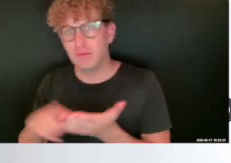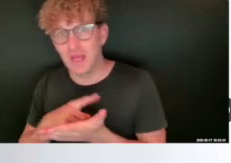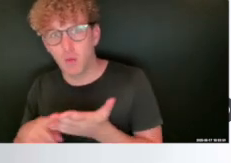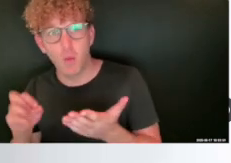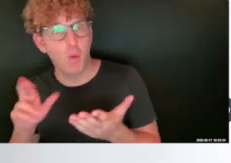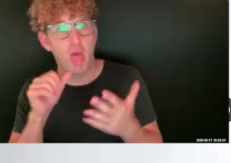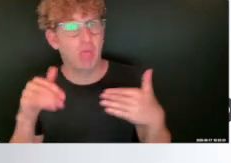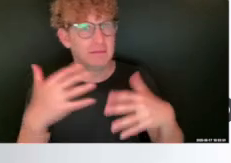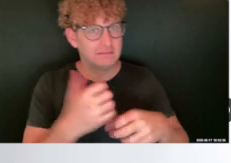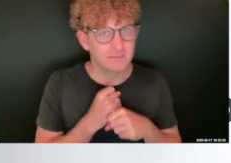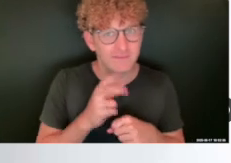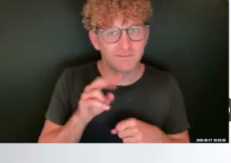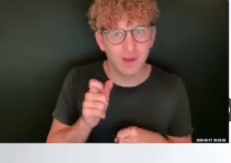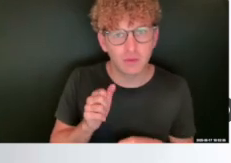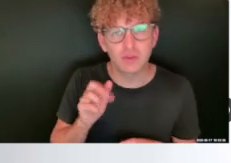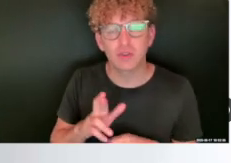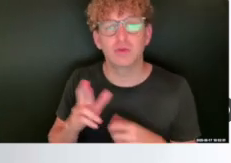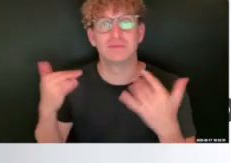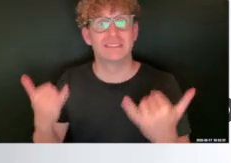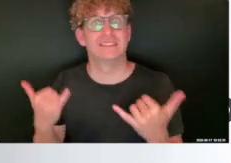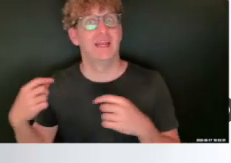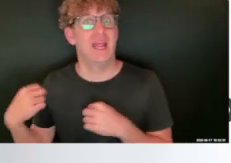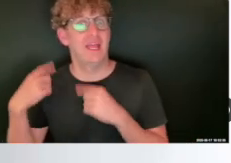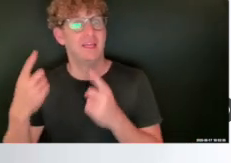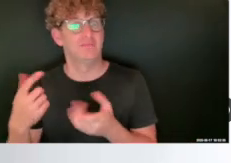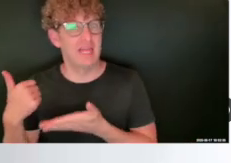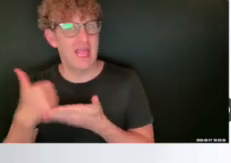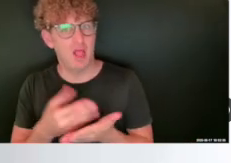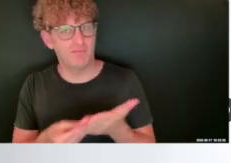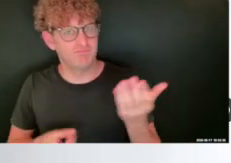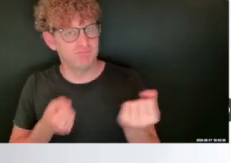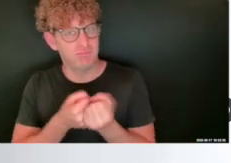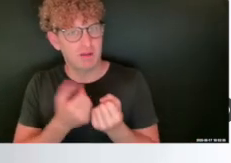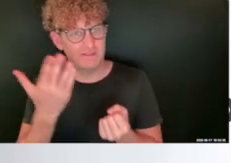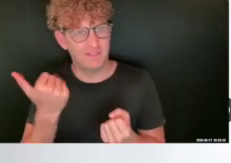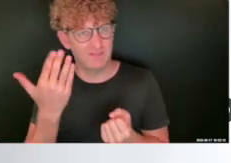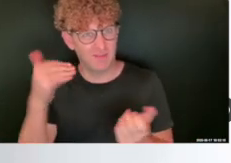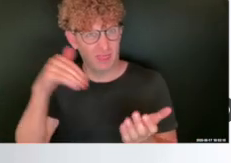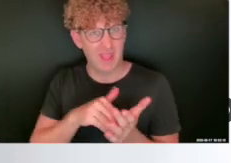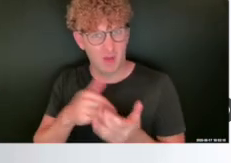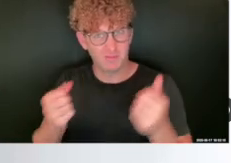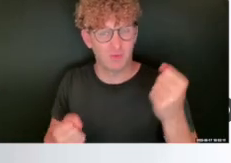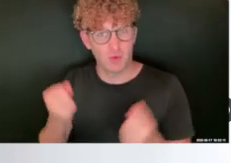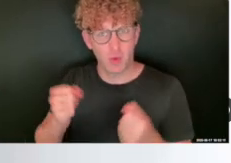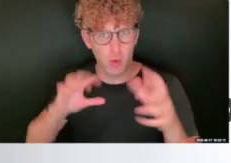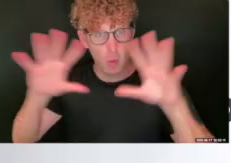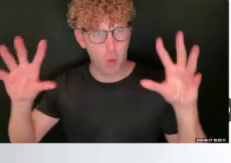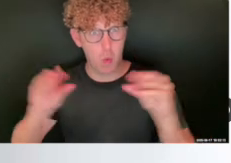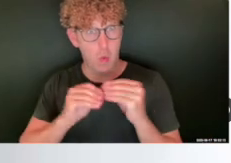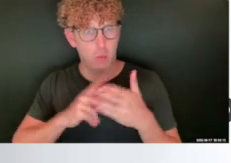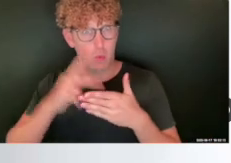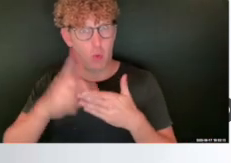service, rentals, and other mechanisms. ISEF has been allocated $70 million to date and has